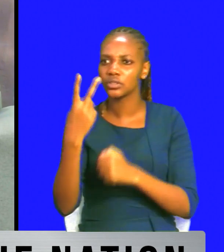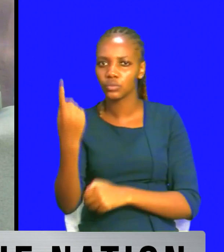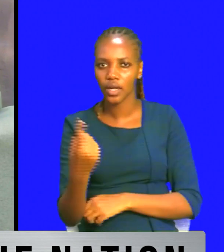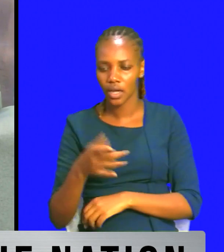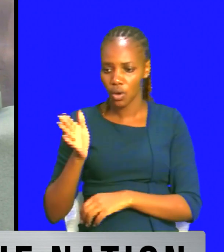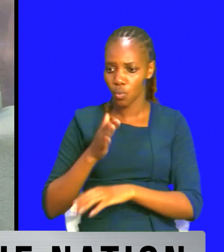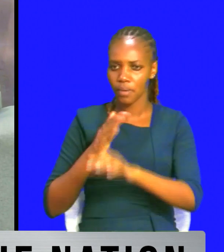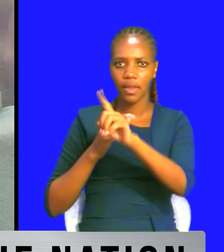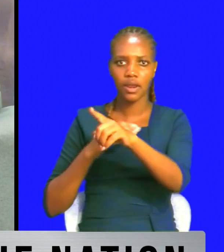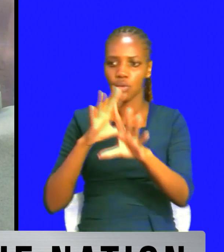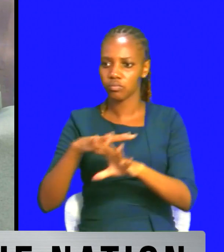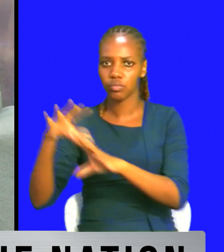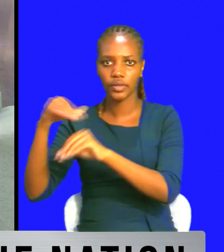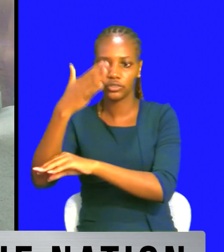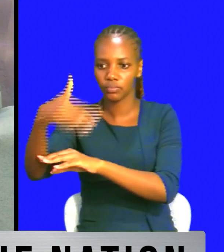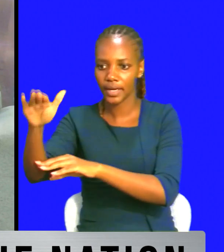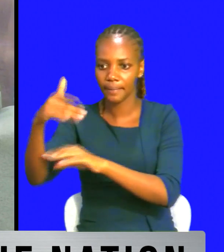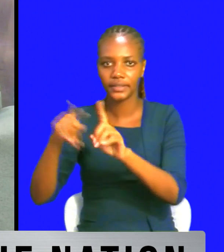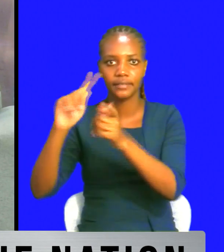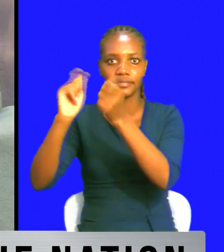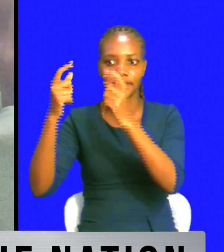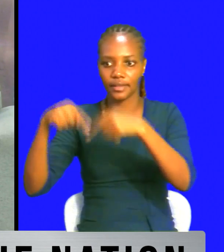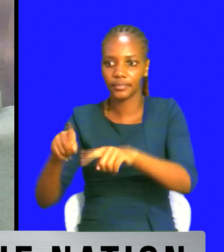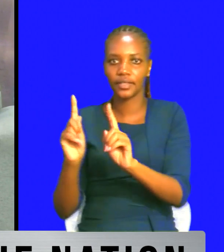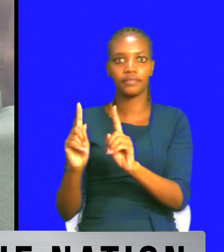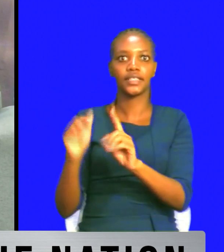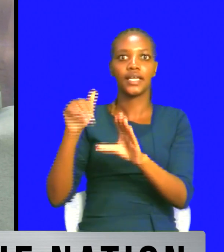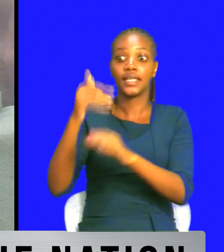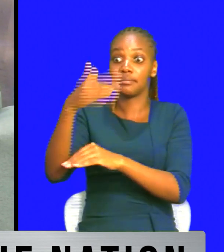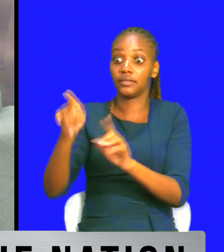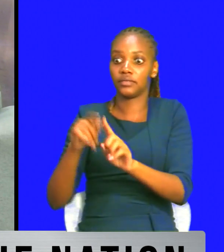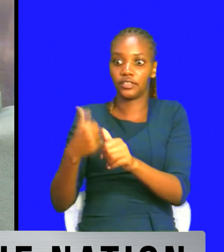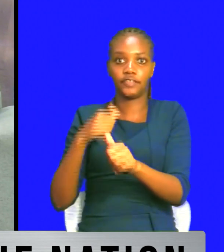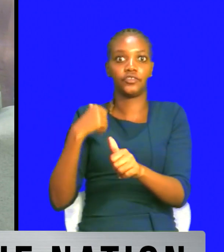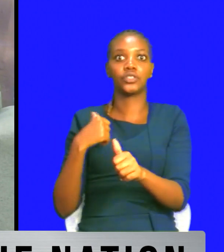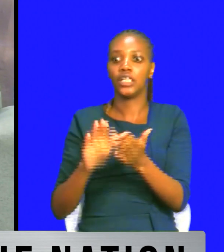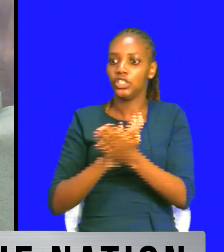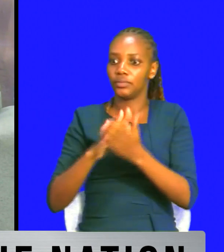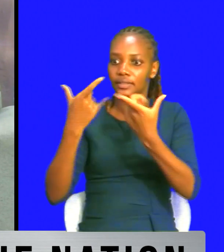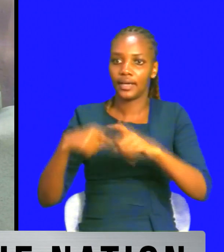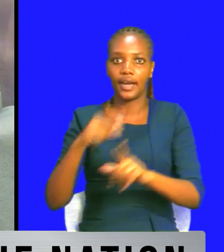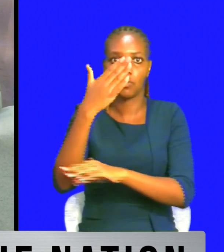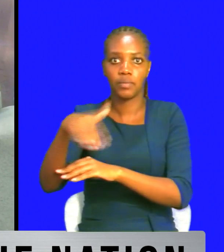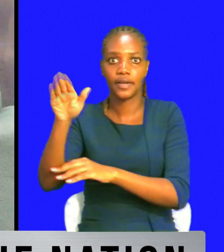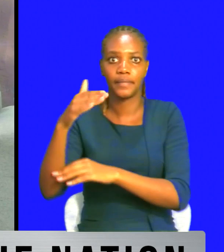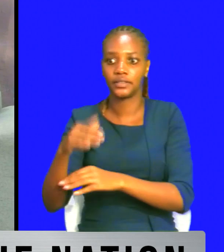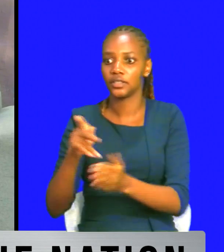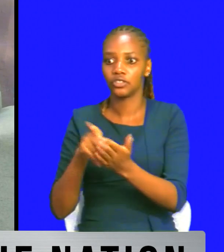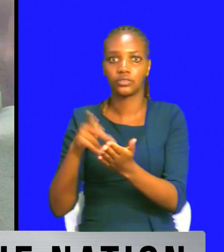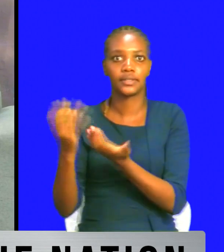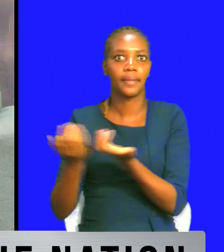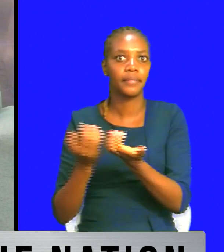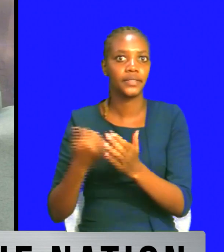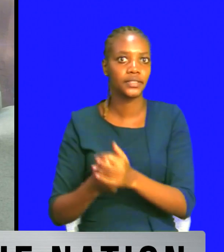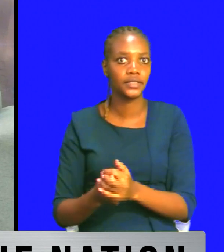women actually went to parliament and chained themselves in parliament and refused to basically allow parliament to transact its business. That was